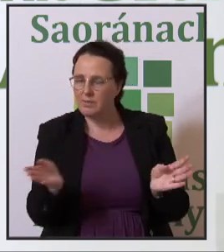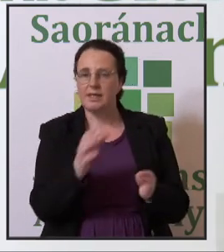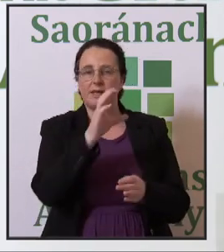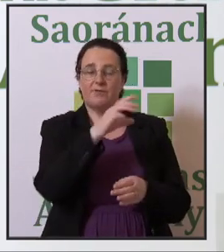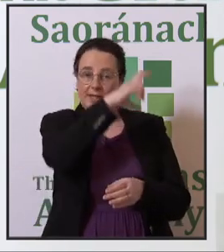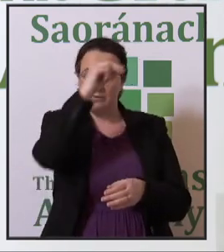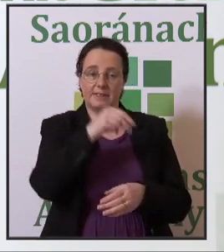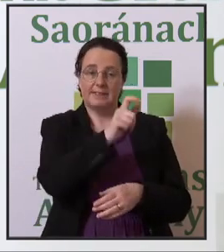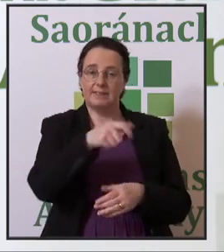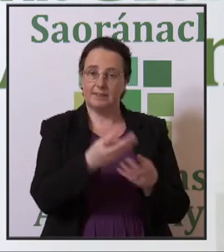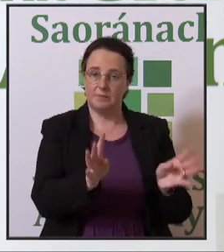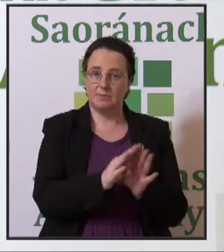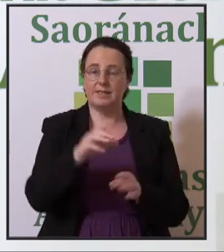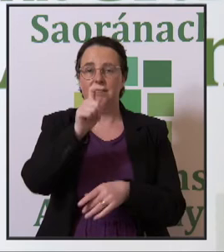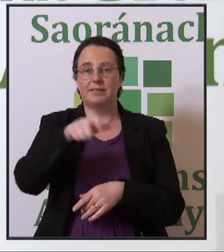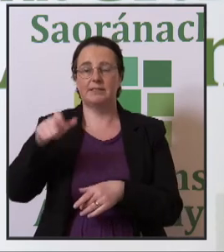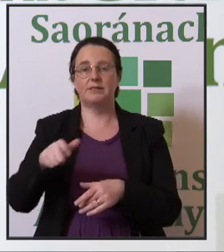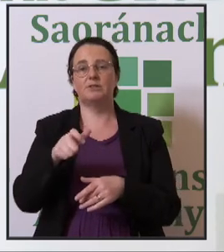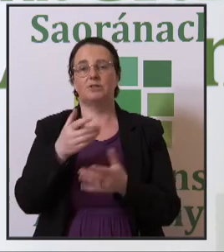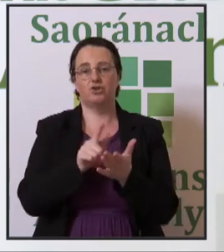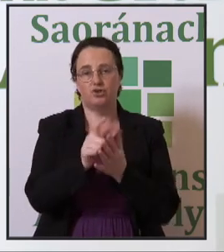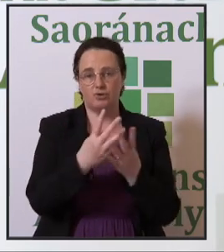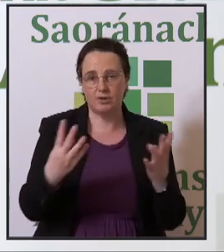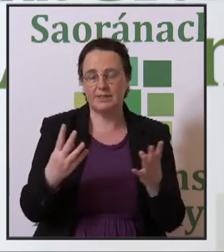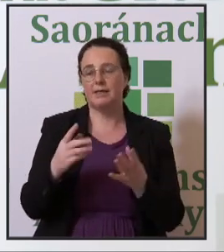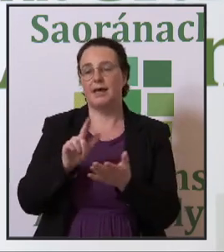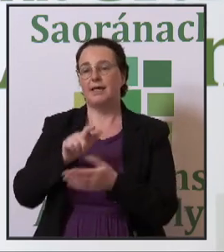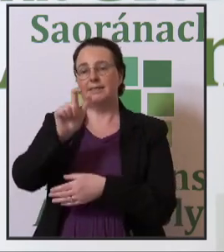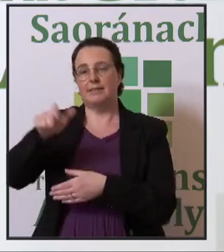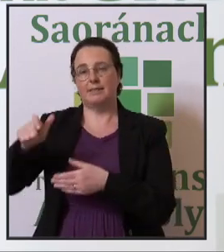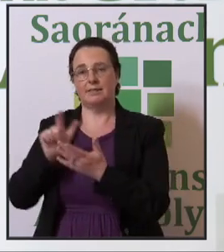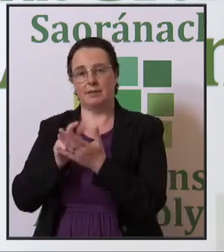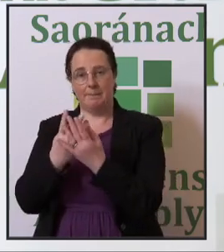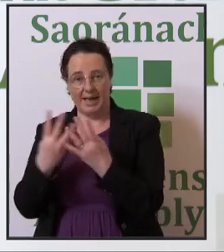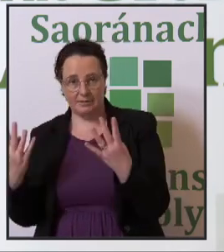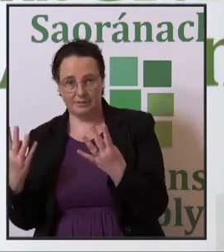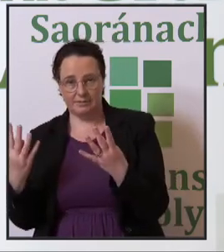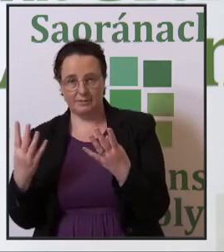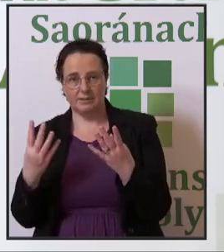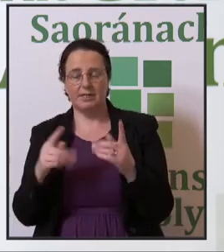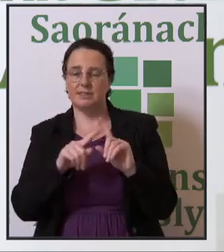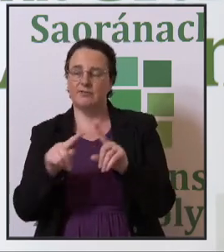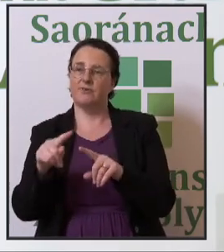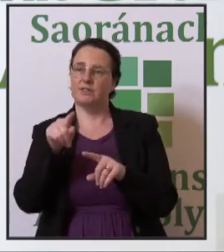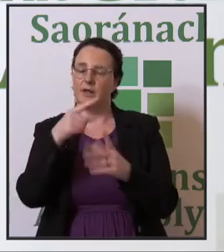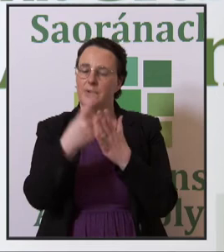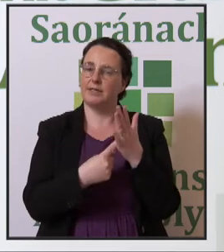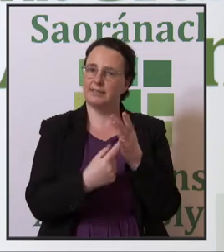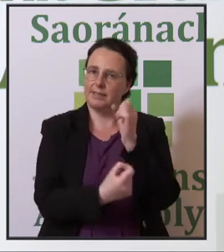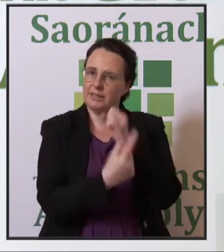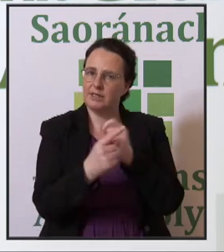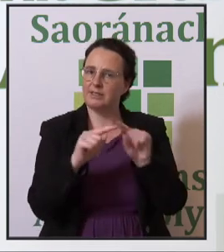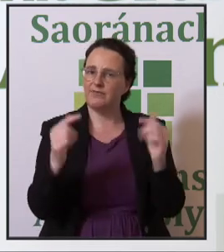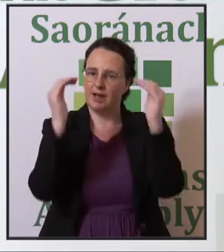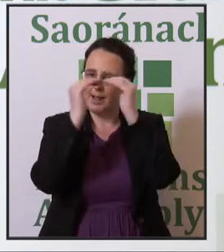assemblies, citizens' juries, citizens' panels, and they have looked at a wide range of policy issues at different levels of